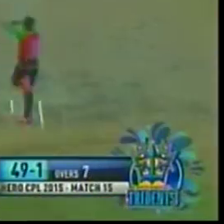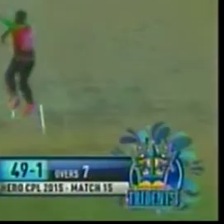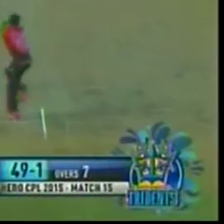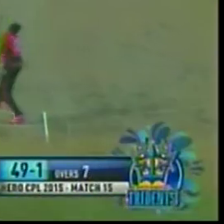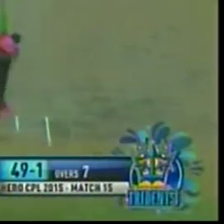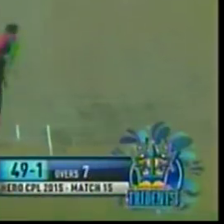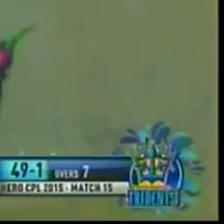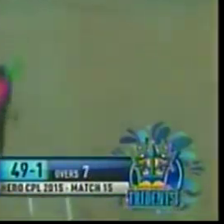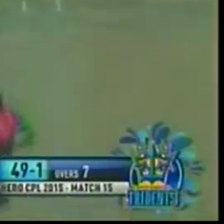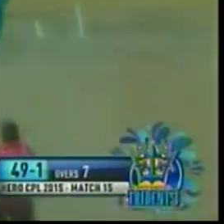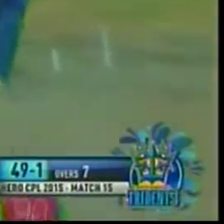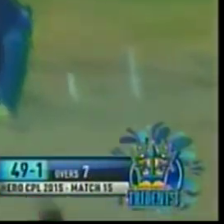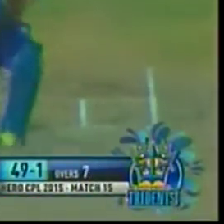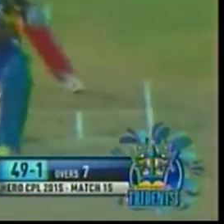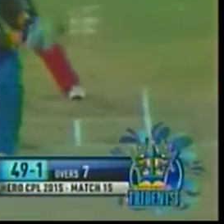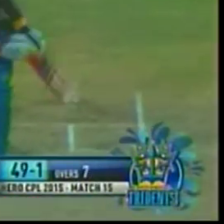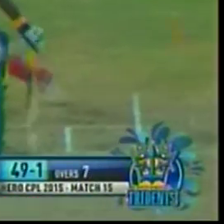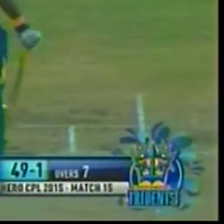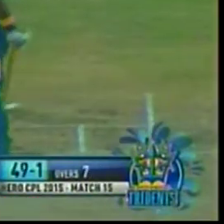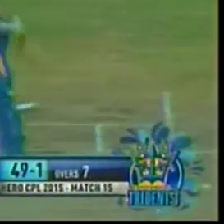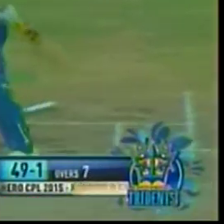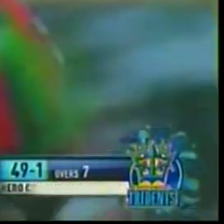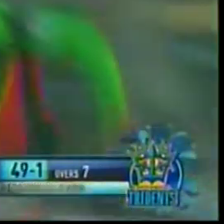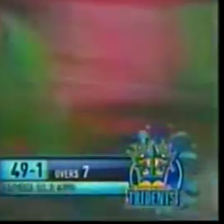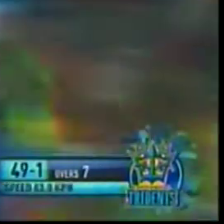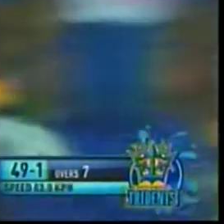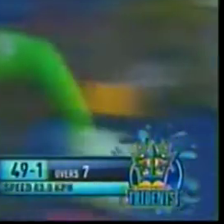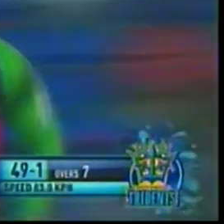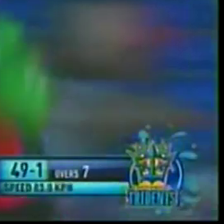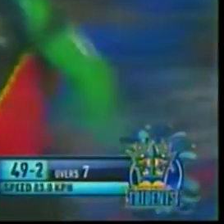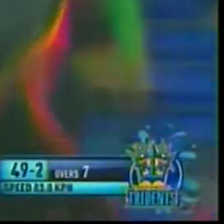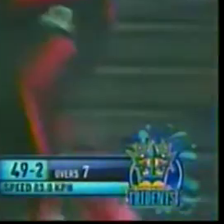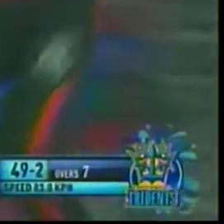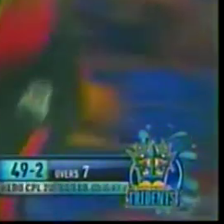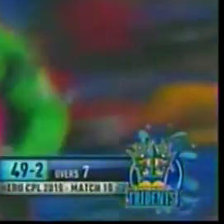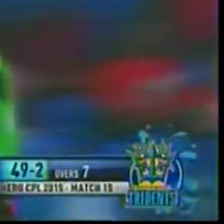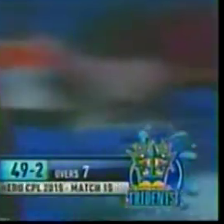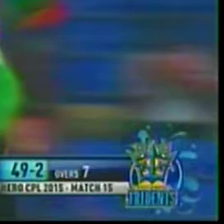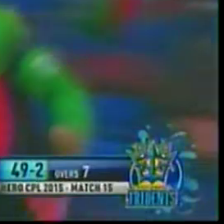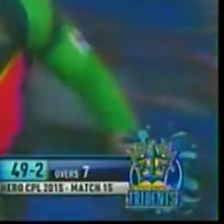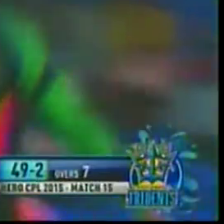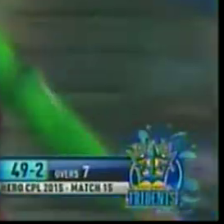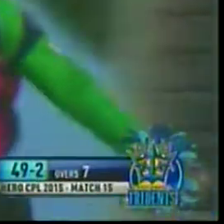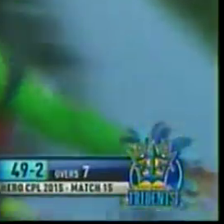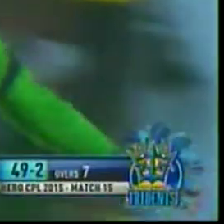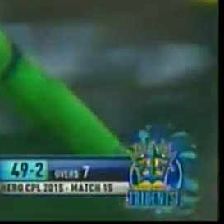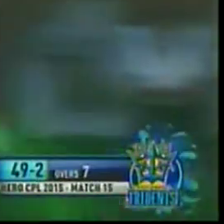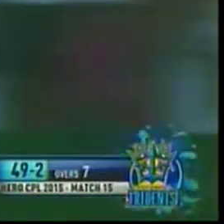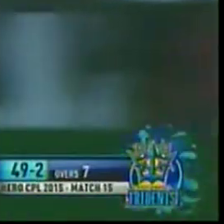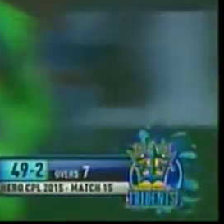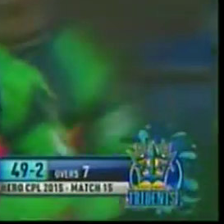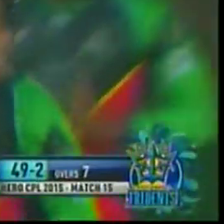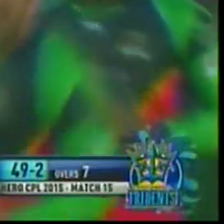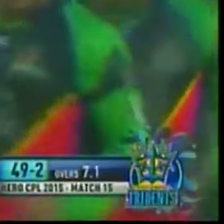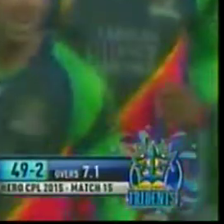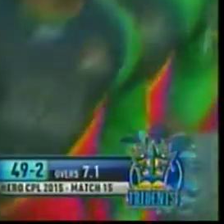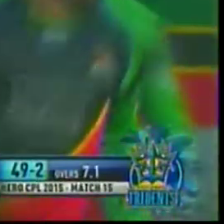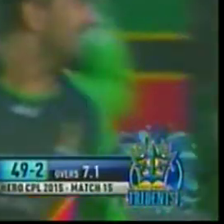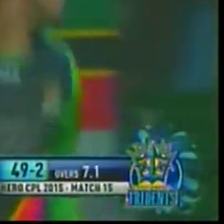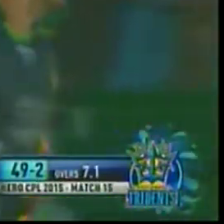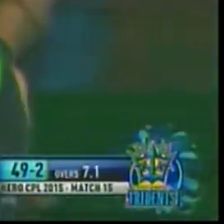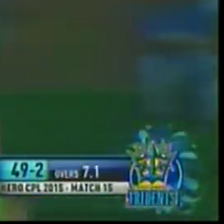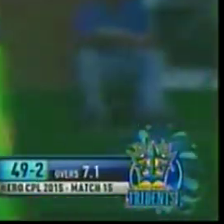However, we will continue to bring coverage of this game tape delayed on CBC TV 8 after the news. And CBC Sports will have full highlights in